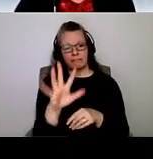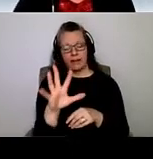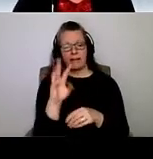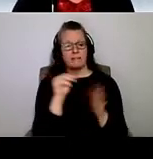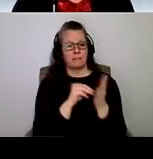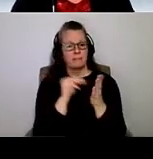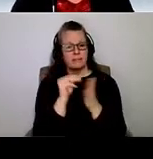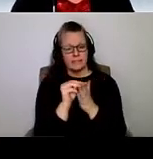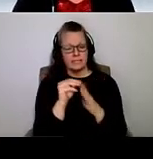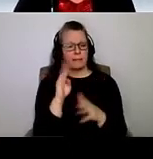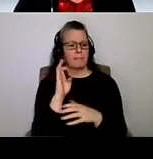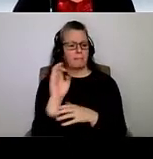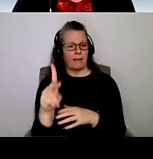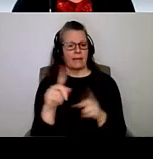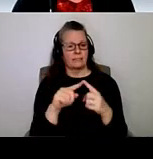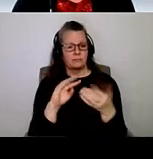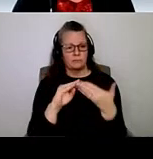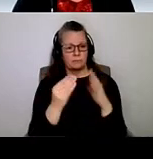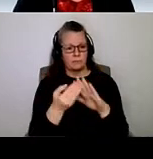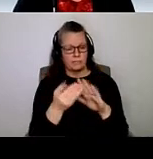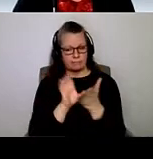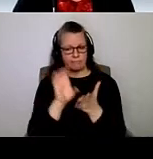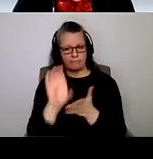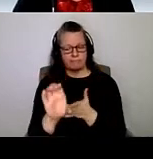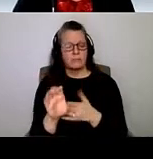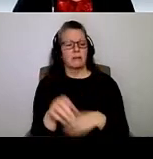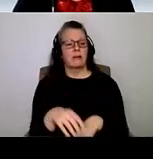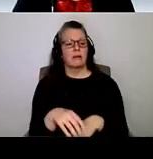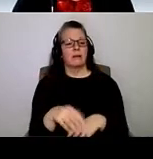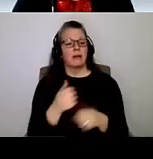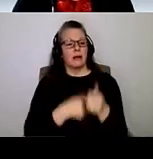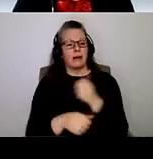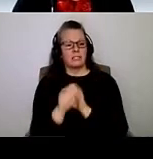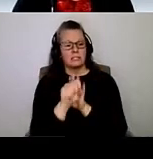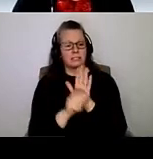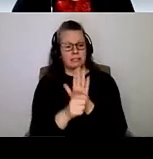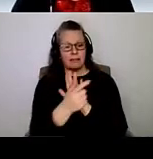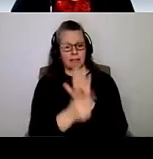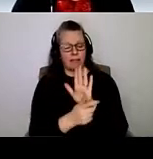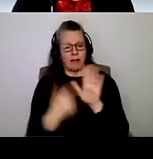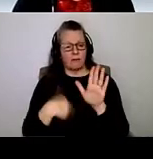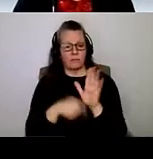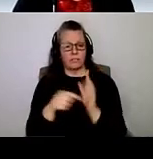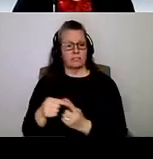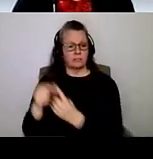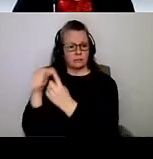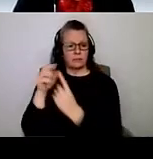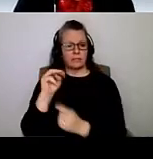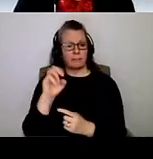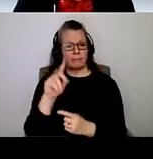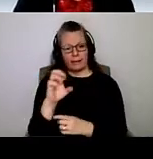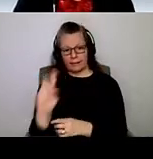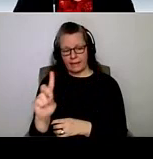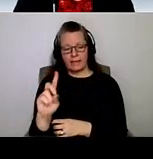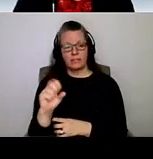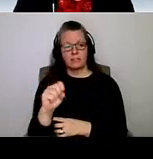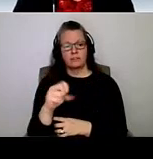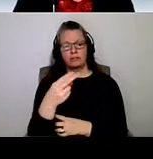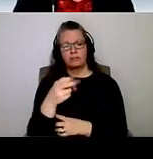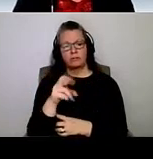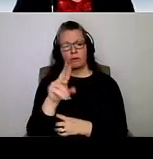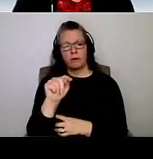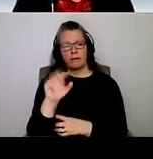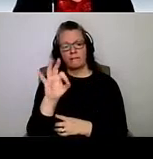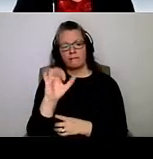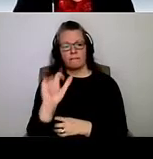back into the community. Under this state law, we are excluding the Medicaid, what we call shortfall or